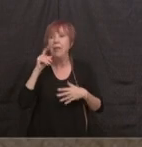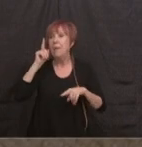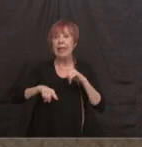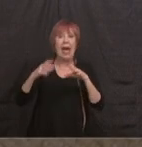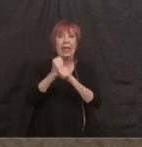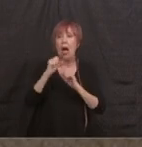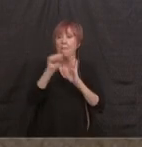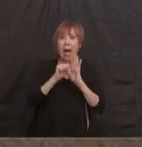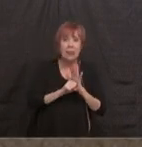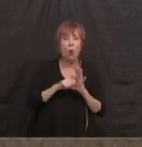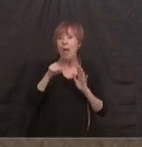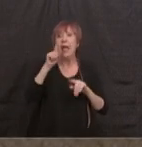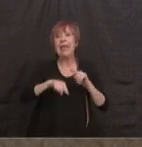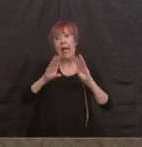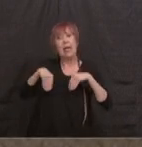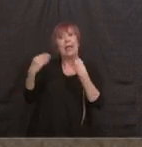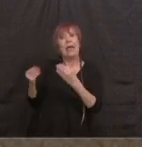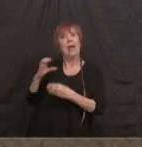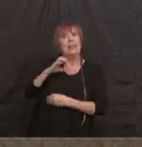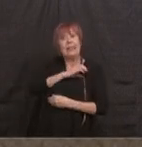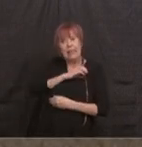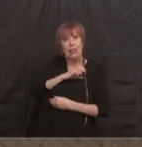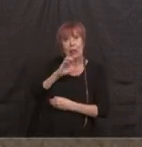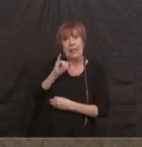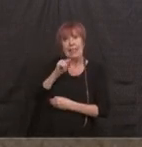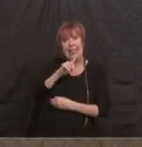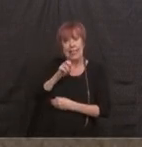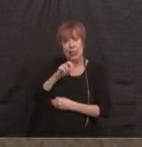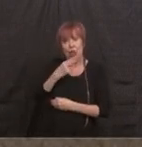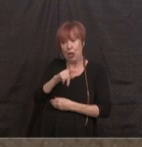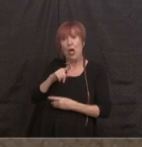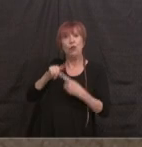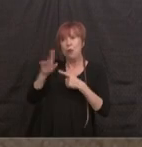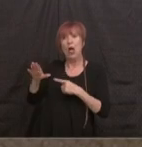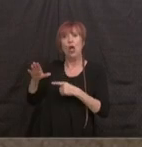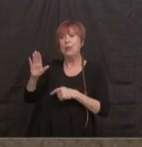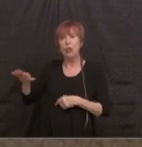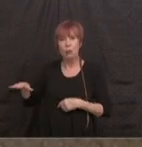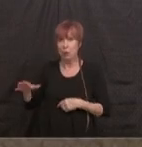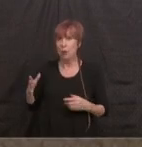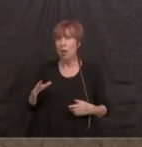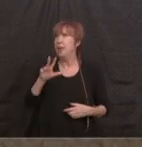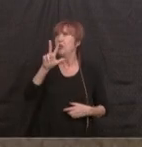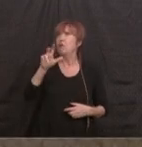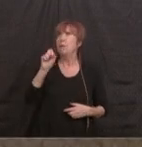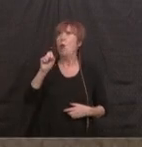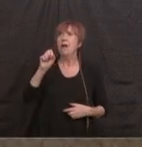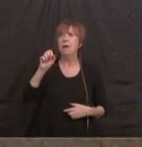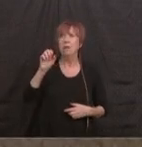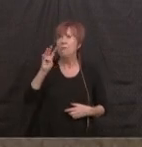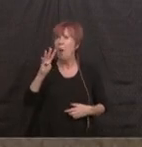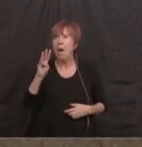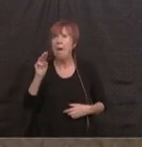on citizenship to their children. I think there's like 2.4 billion women around the world who don't have the same legal rights as men and boys. The